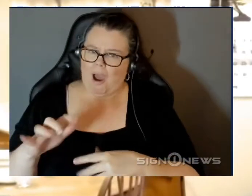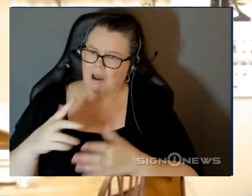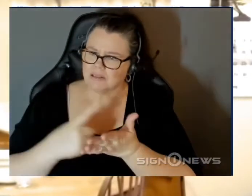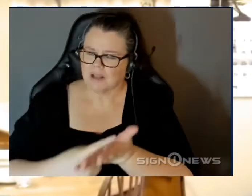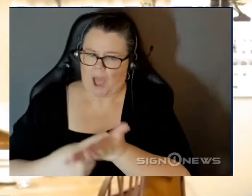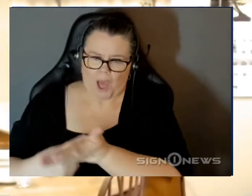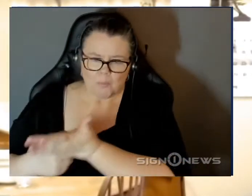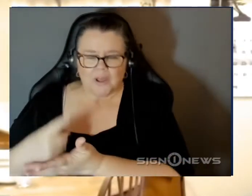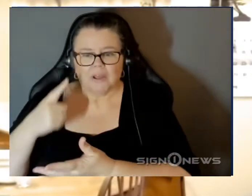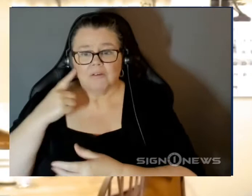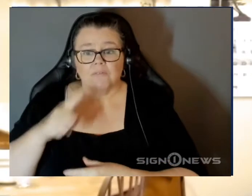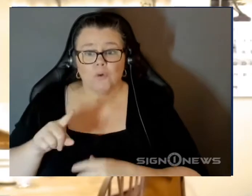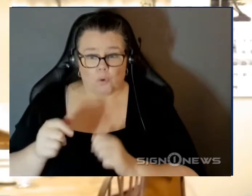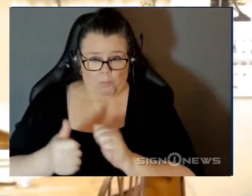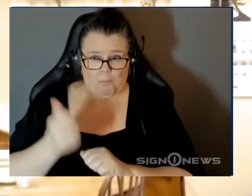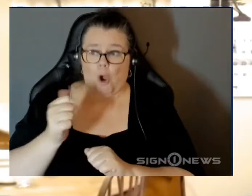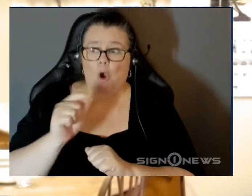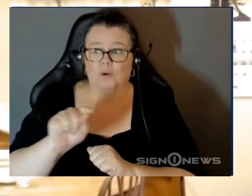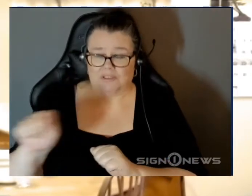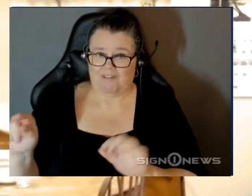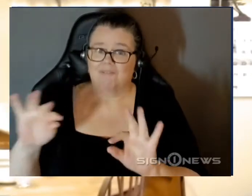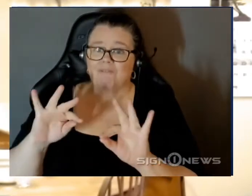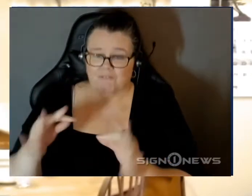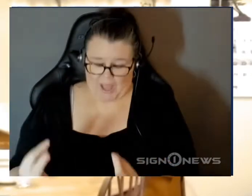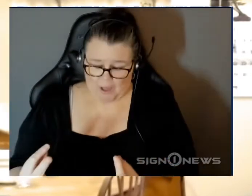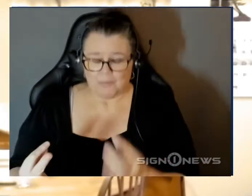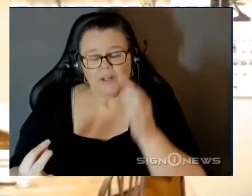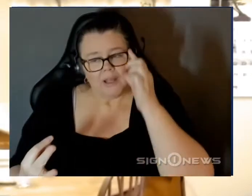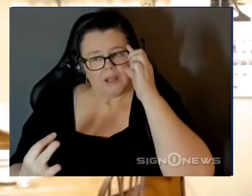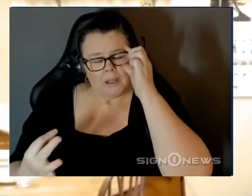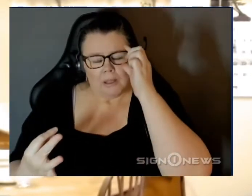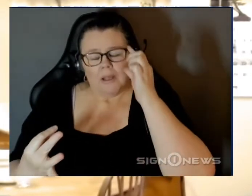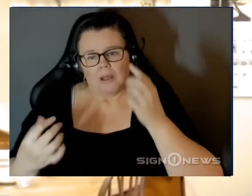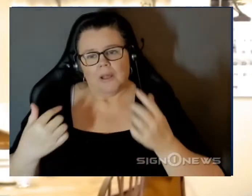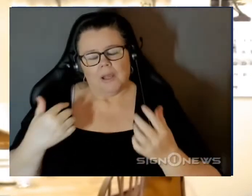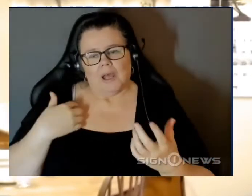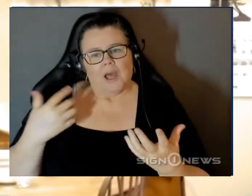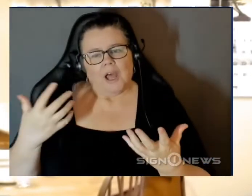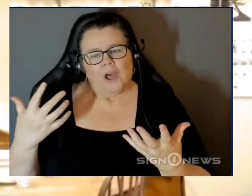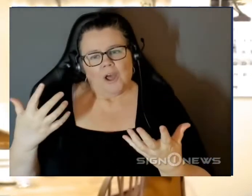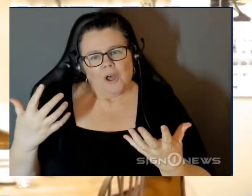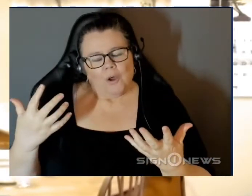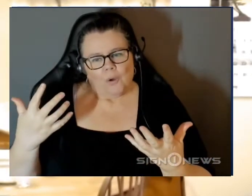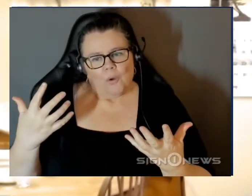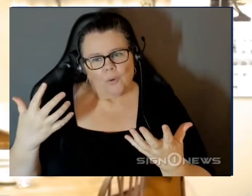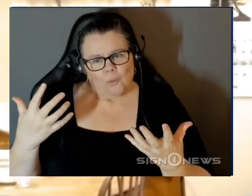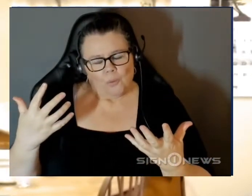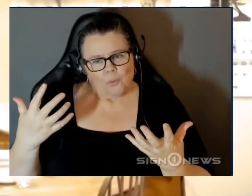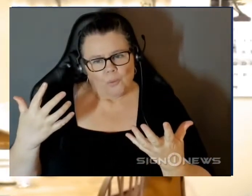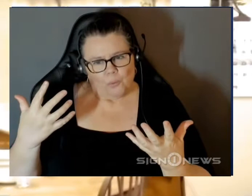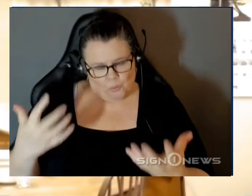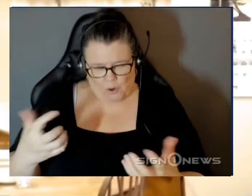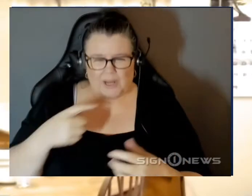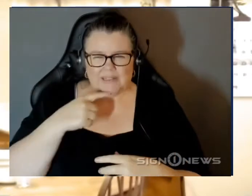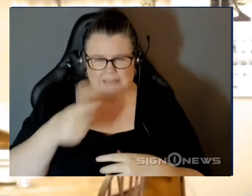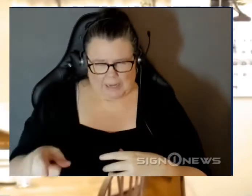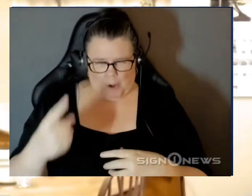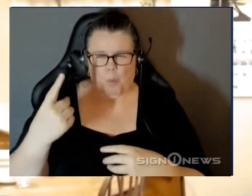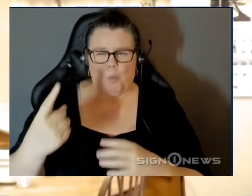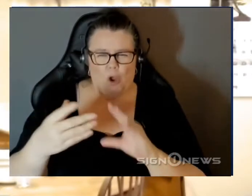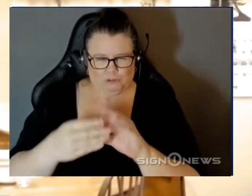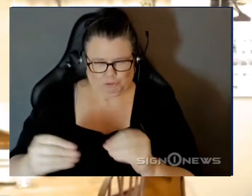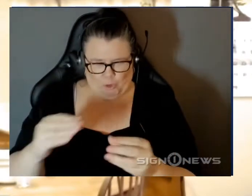what will happen then to them? I would like to join in her story about her son and how he got out of guardianship.